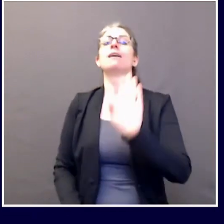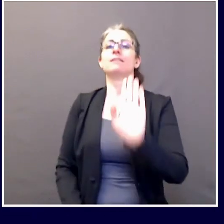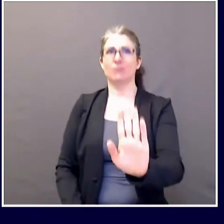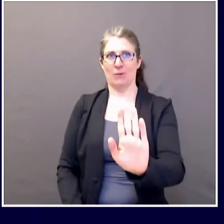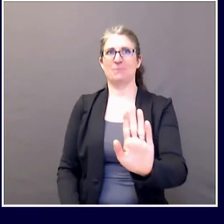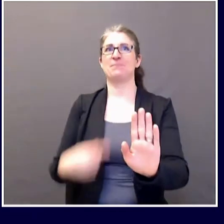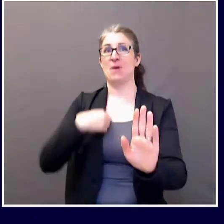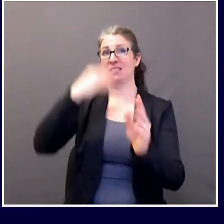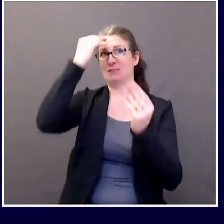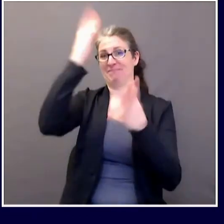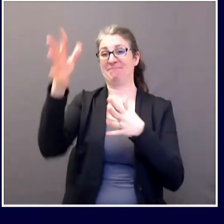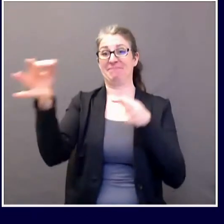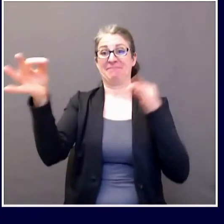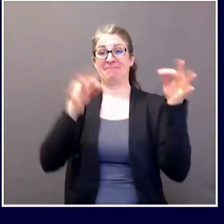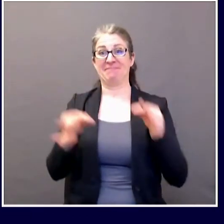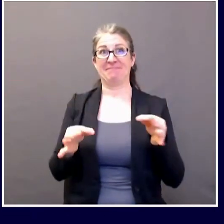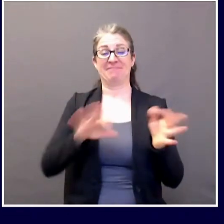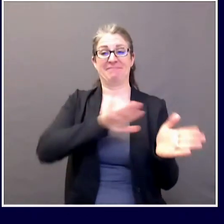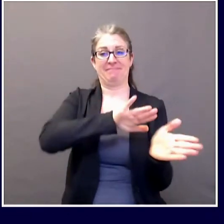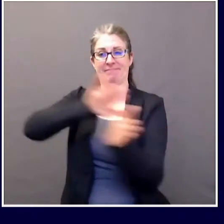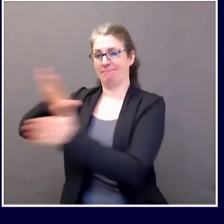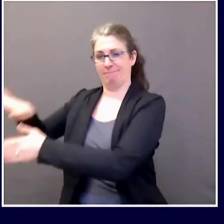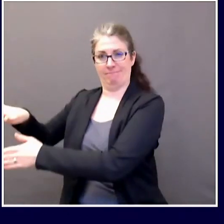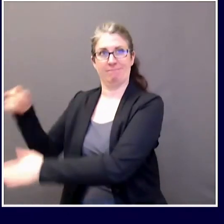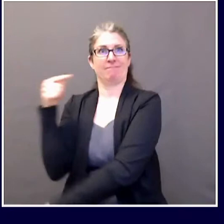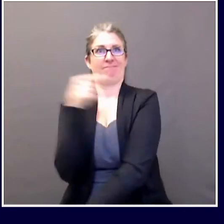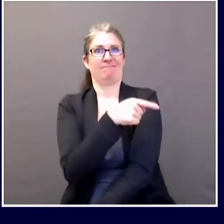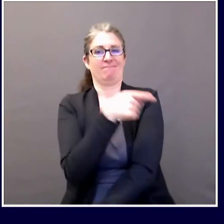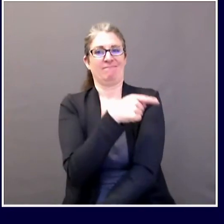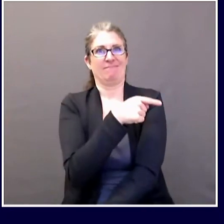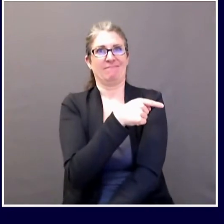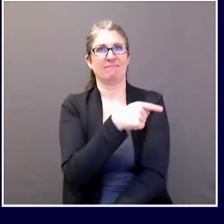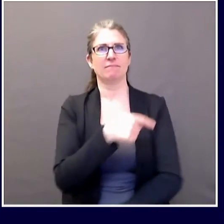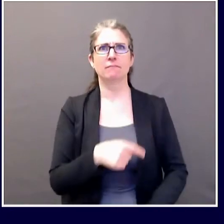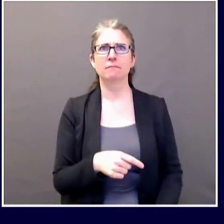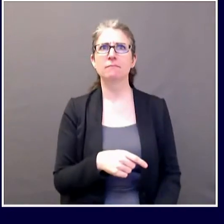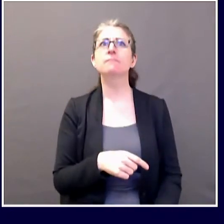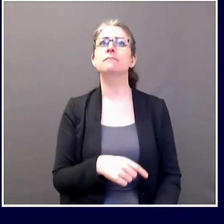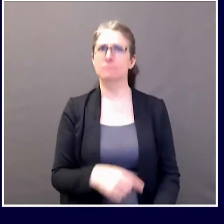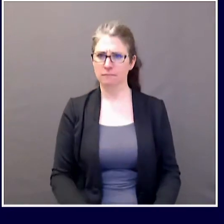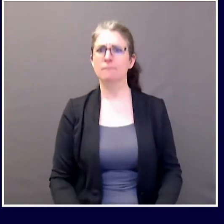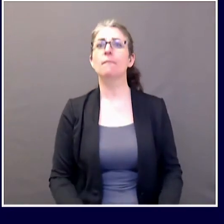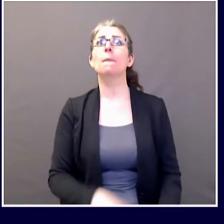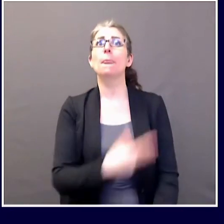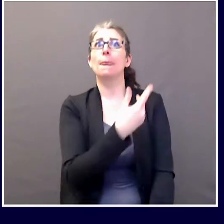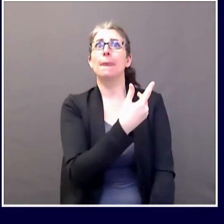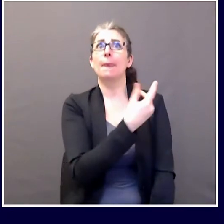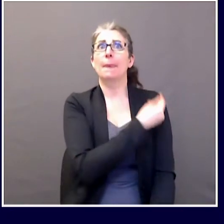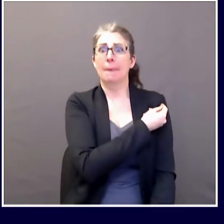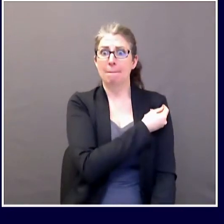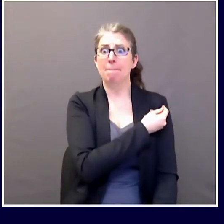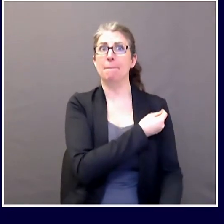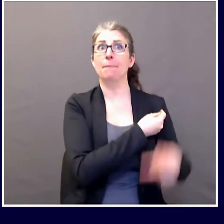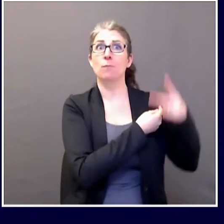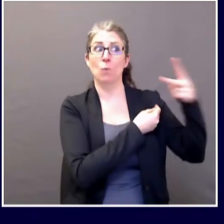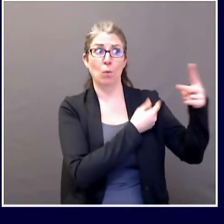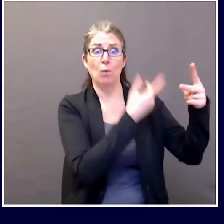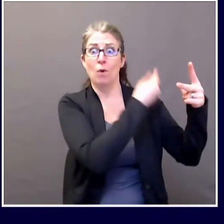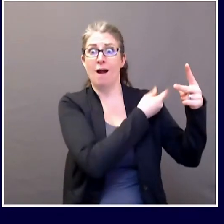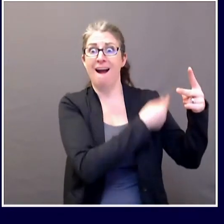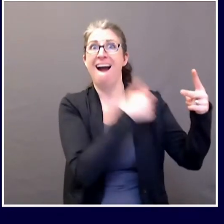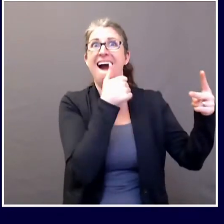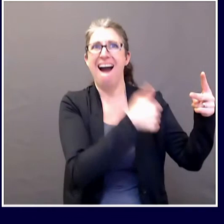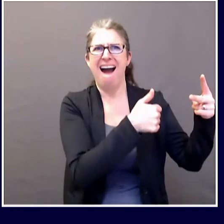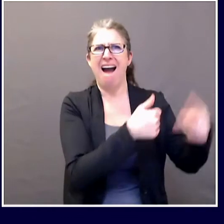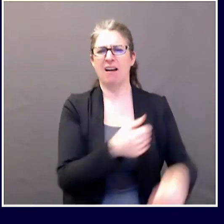the effectiveness of this vaccine. Let's first start with what the data from the clinical trials showed. Now,